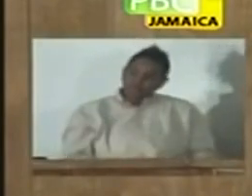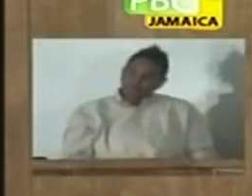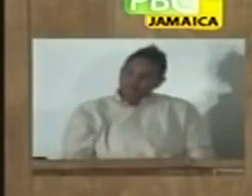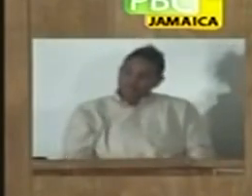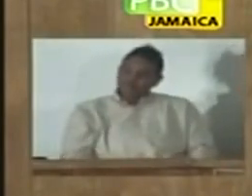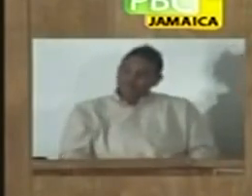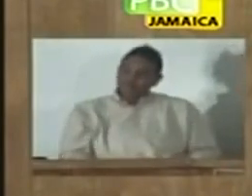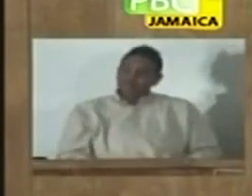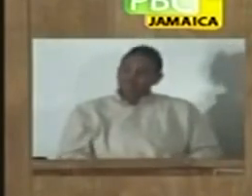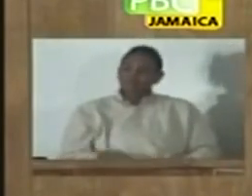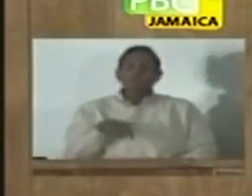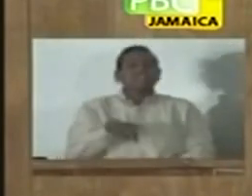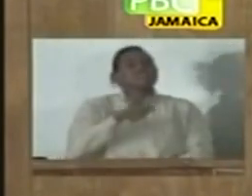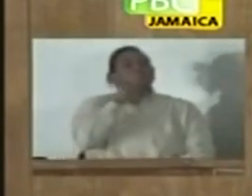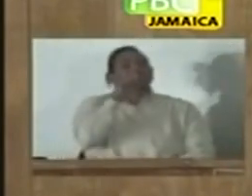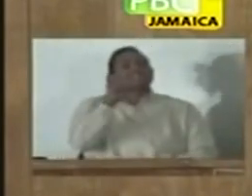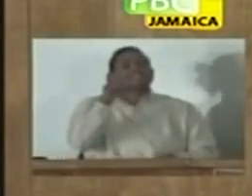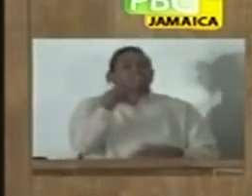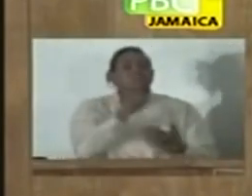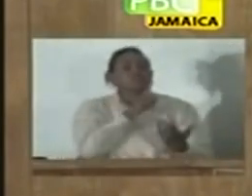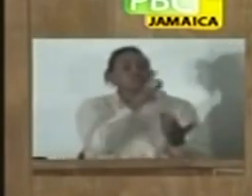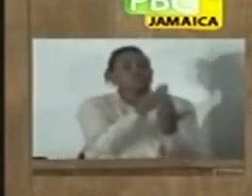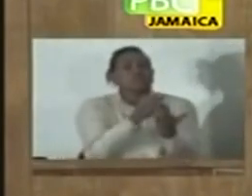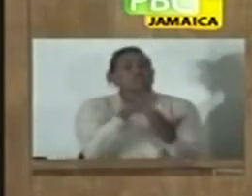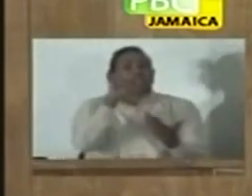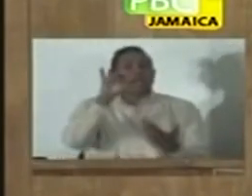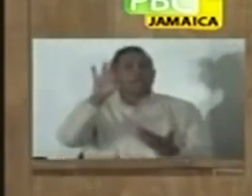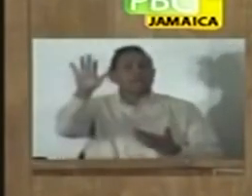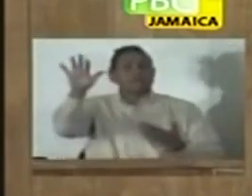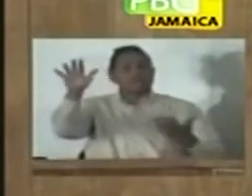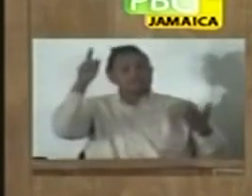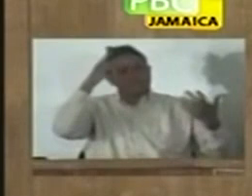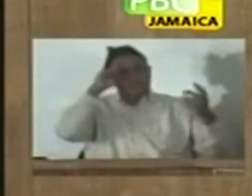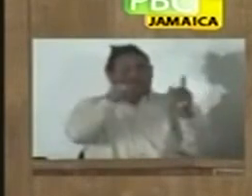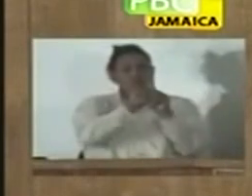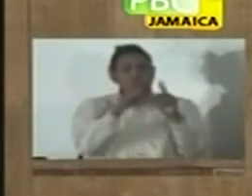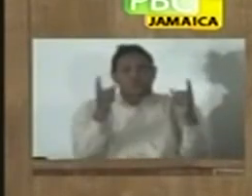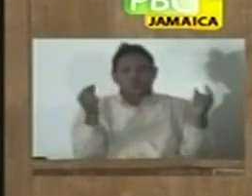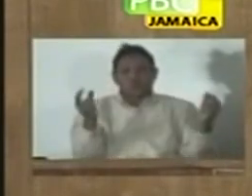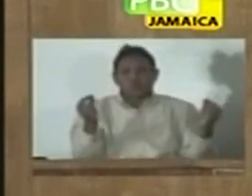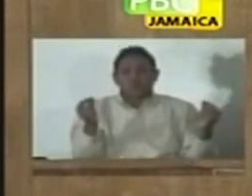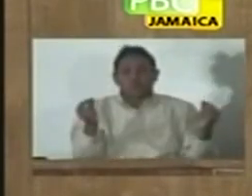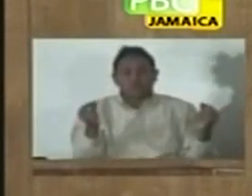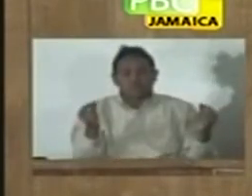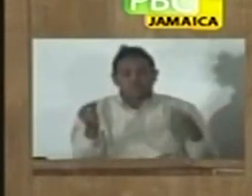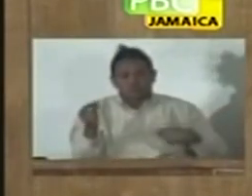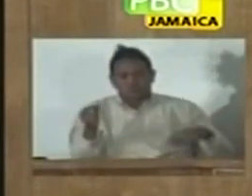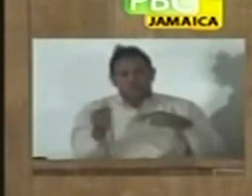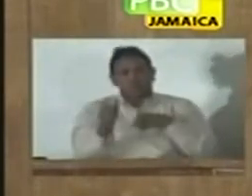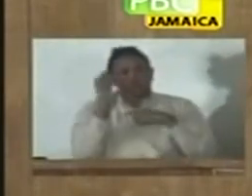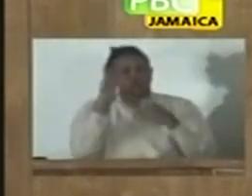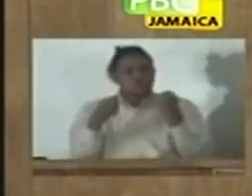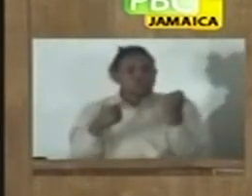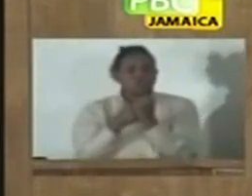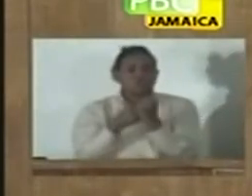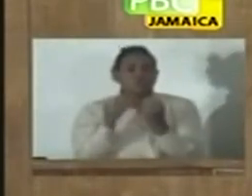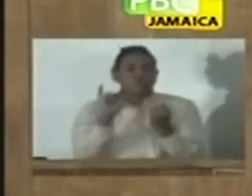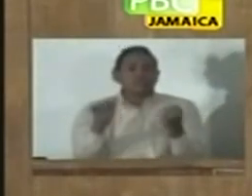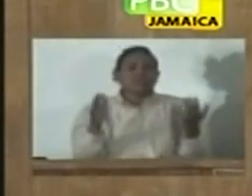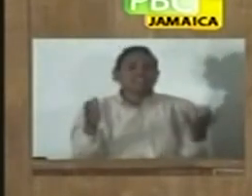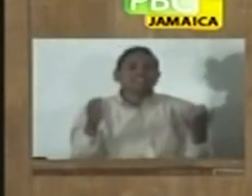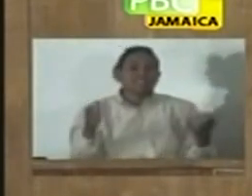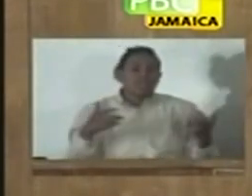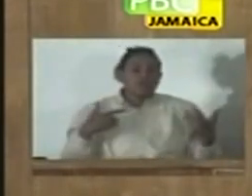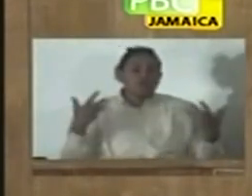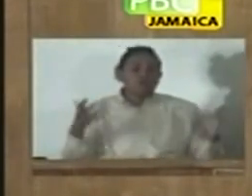So that this is necessary to meet IMF conditionality, and we will support that desire. We don't